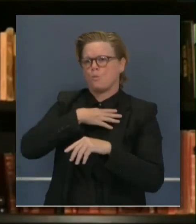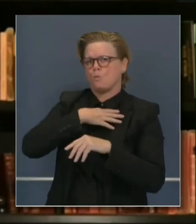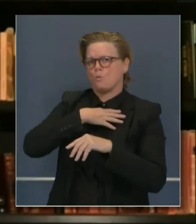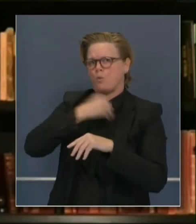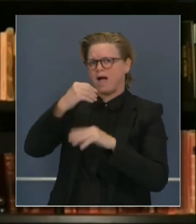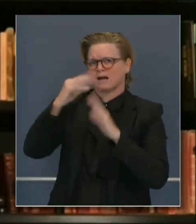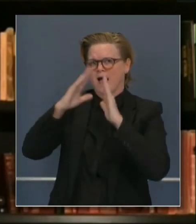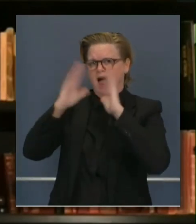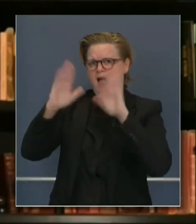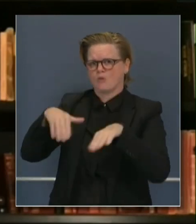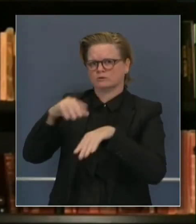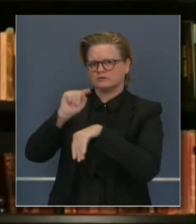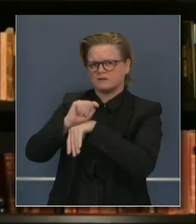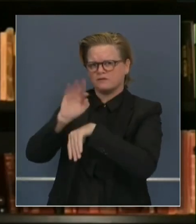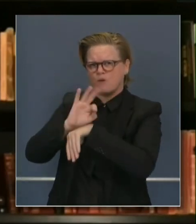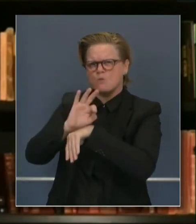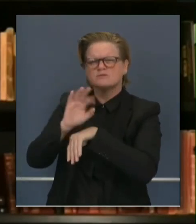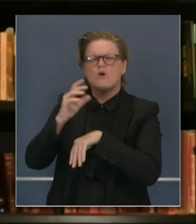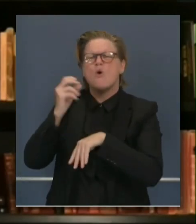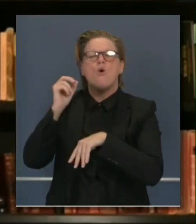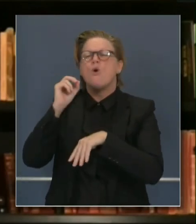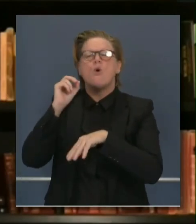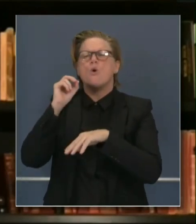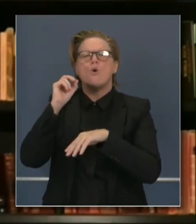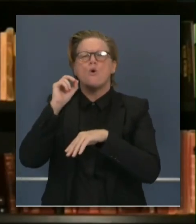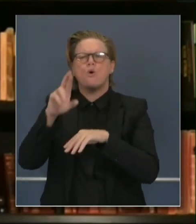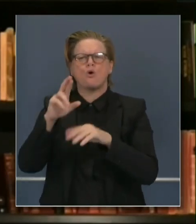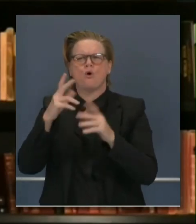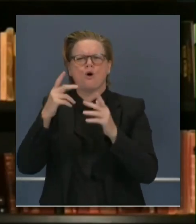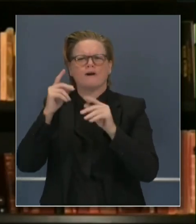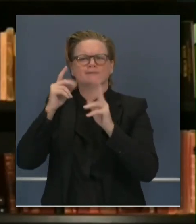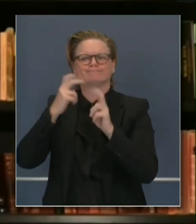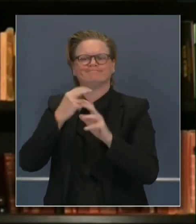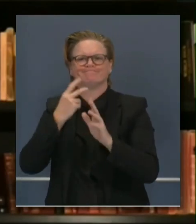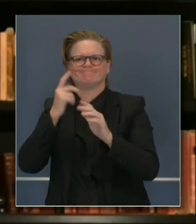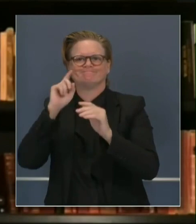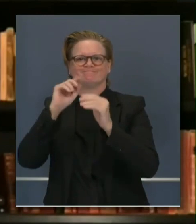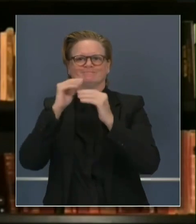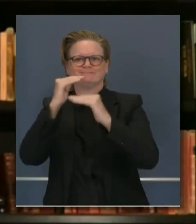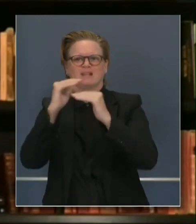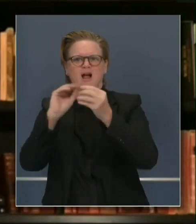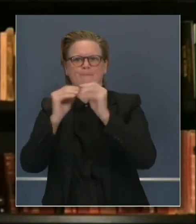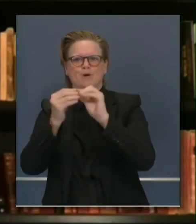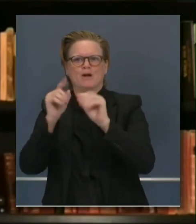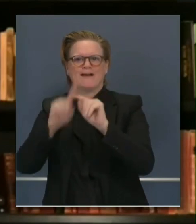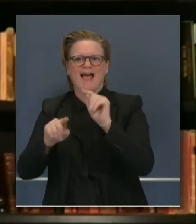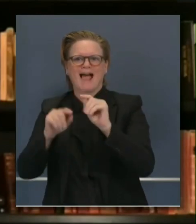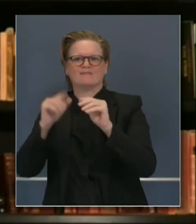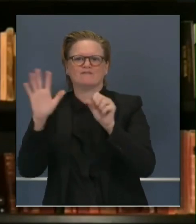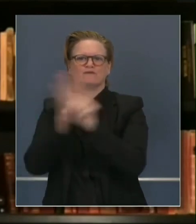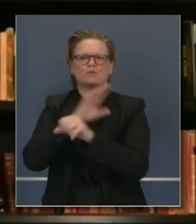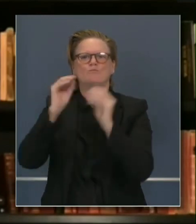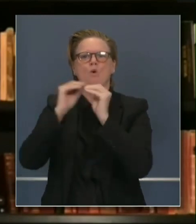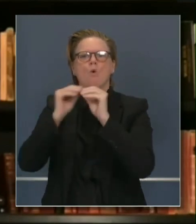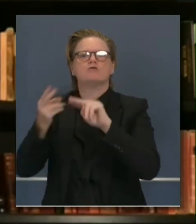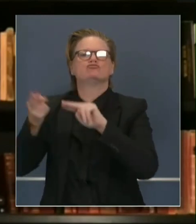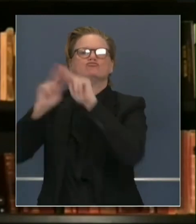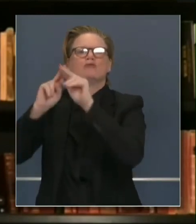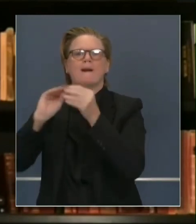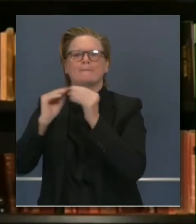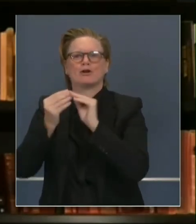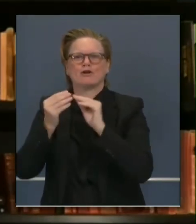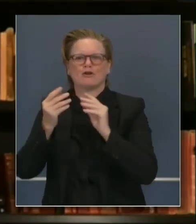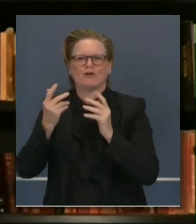able to fill that entire order? And finally, if they are able to meet that, do we have all the freezer units